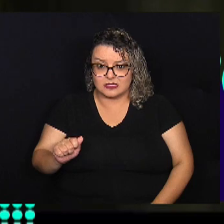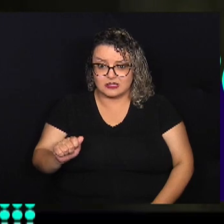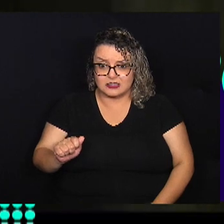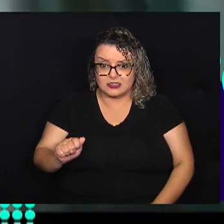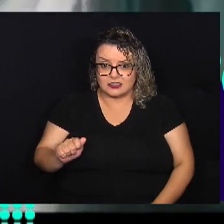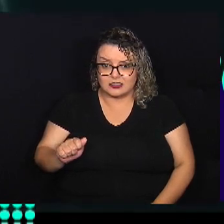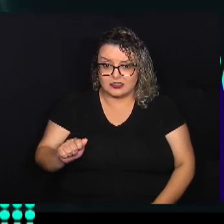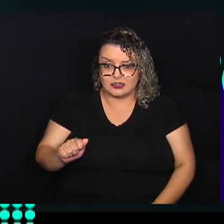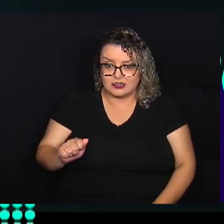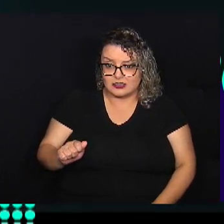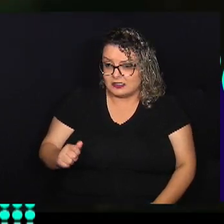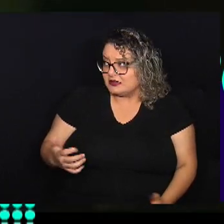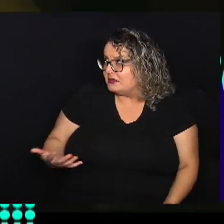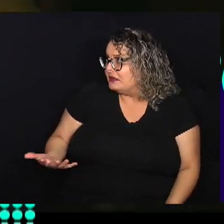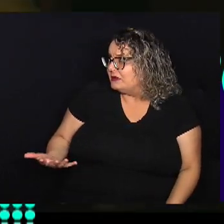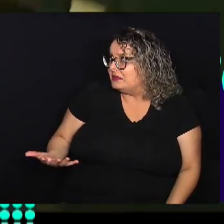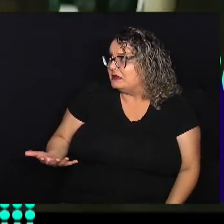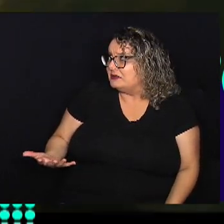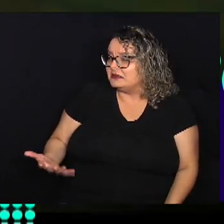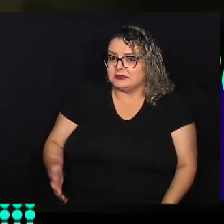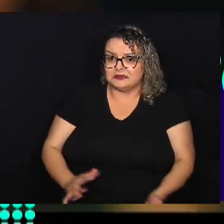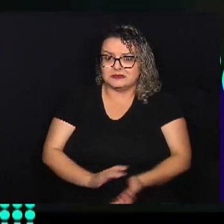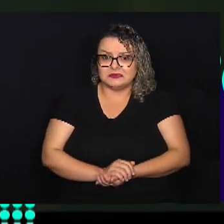What is happening?